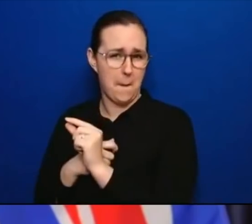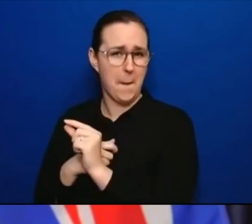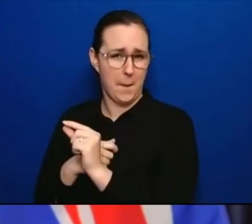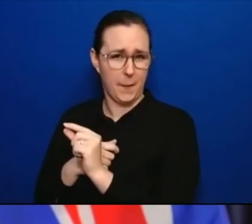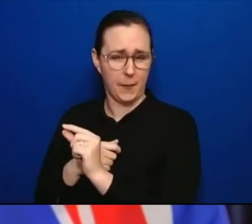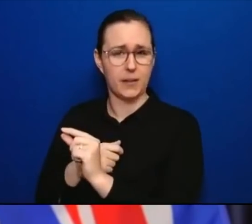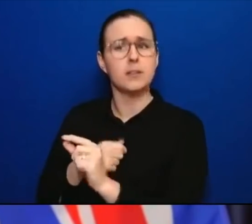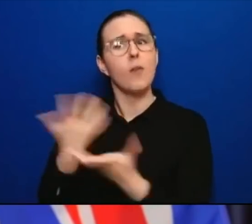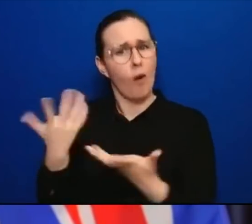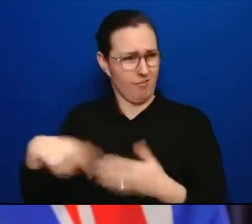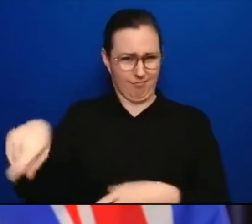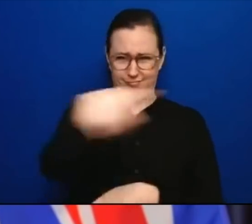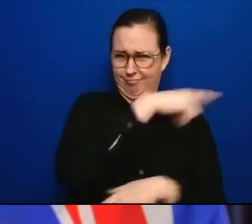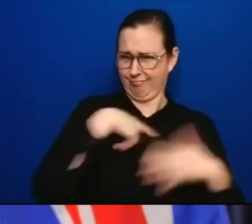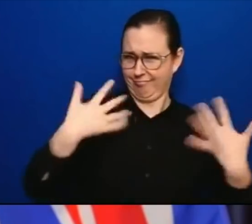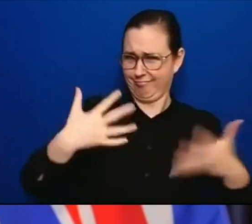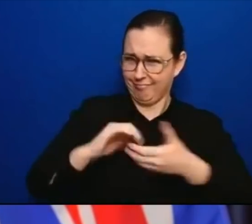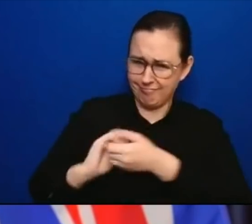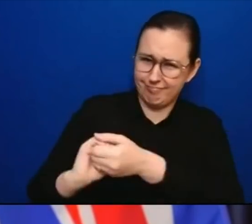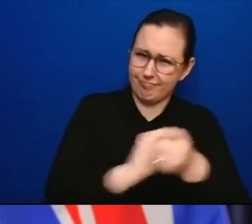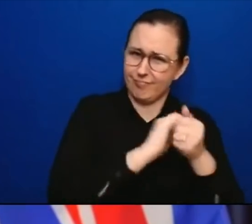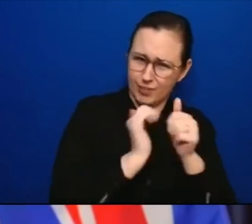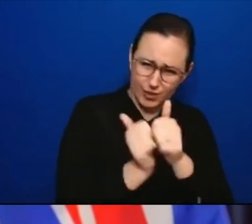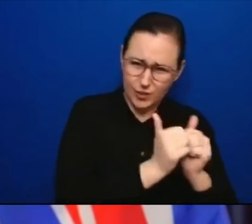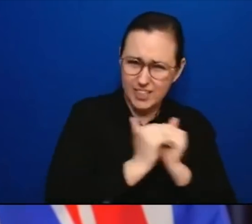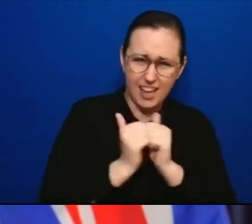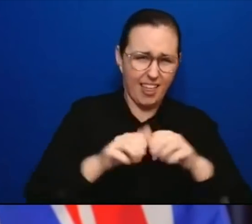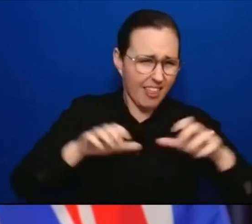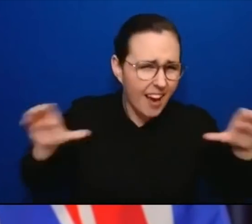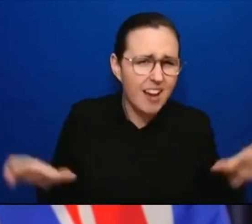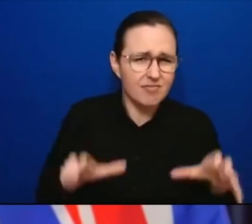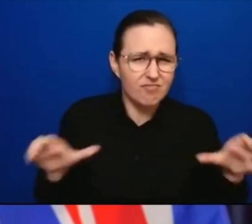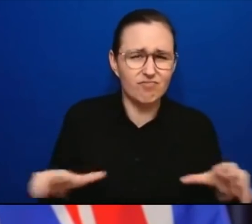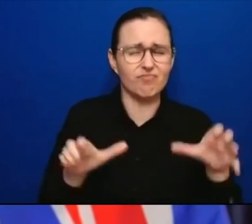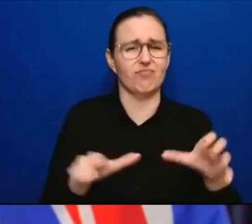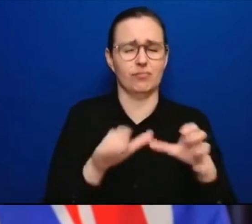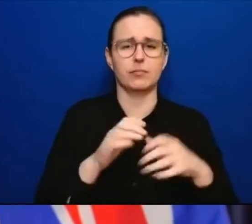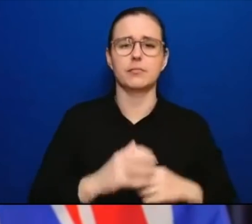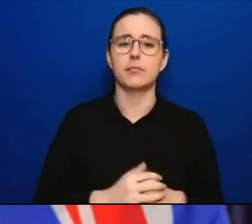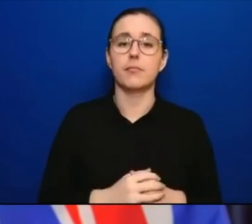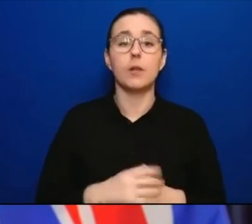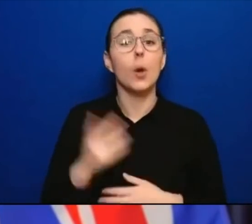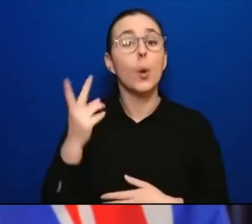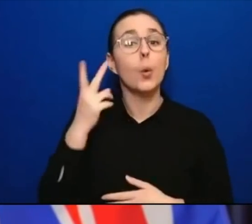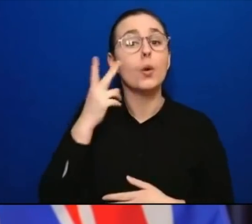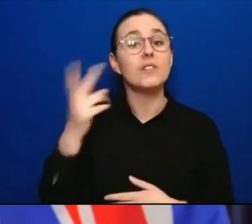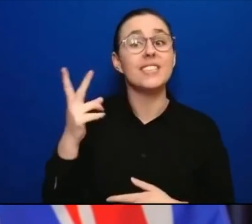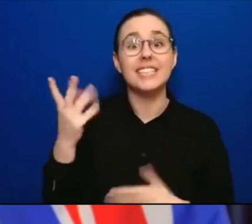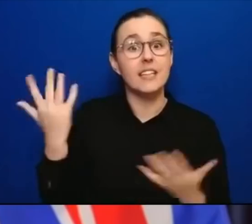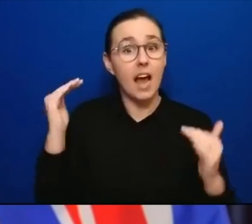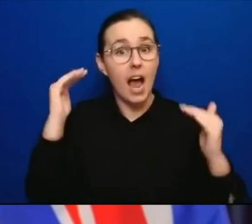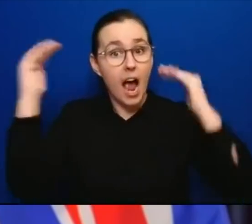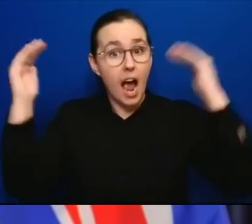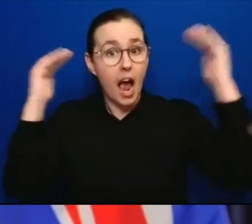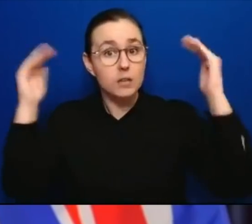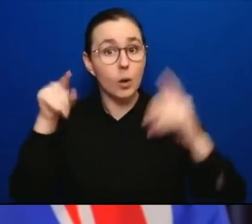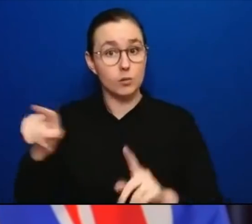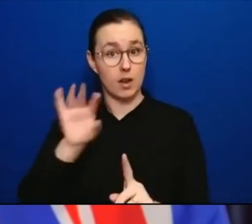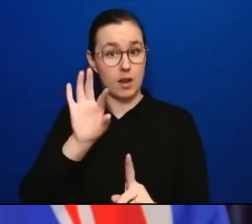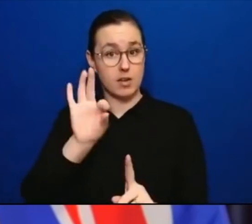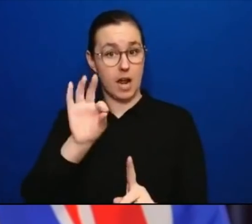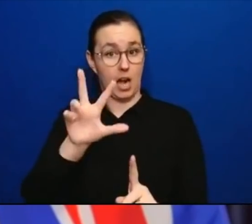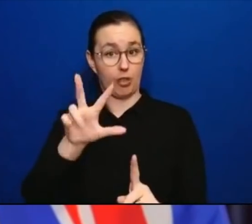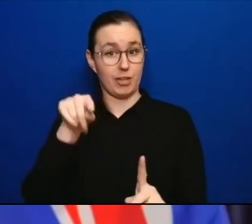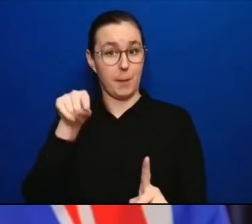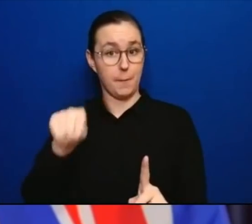from COVID-19. So it has been a joint effort, and it's an extraordinary effort. What we've seen for all adults, for